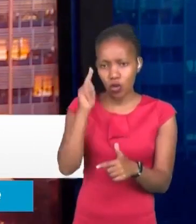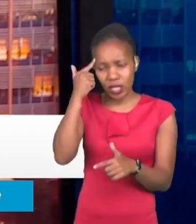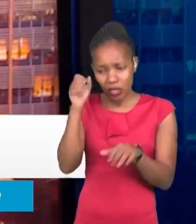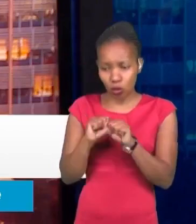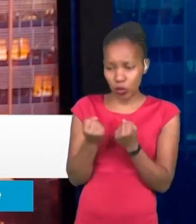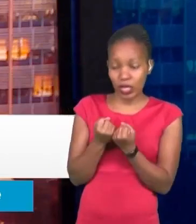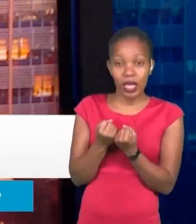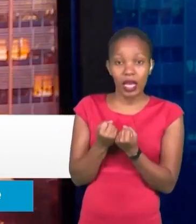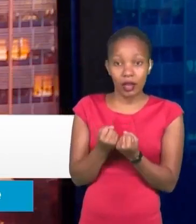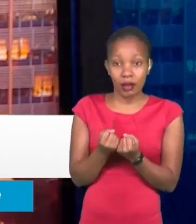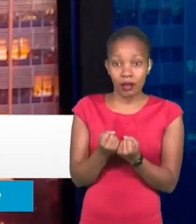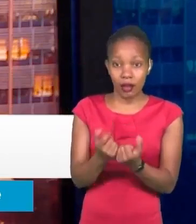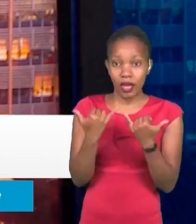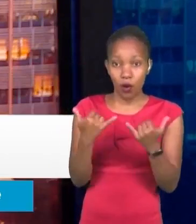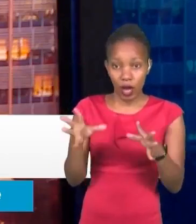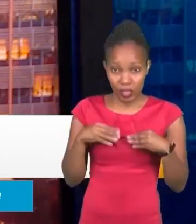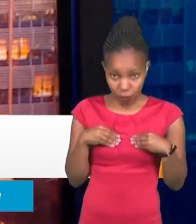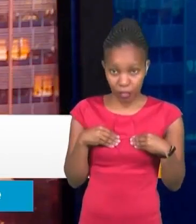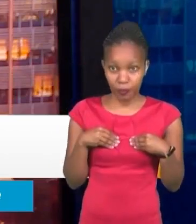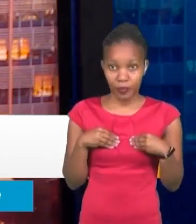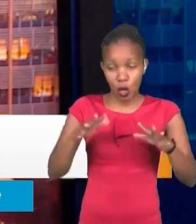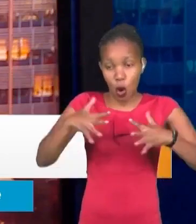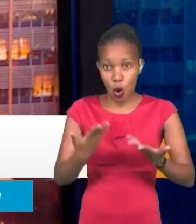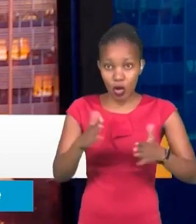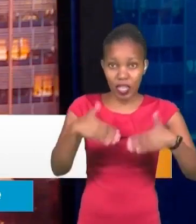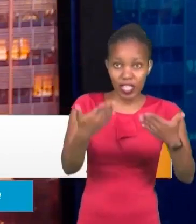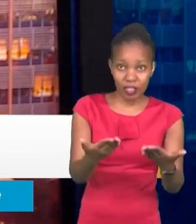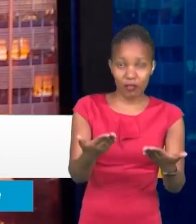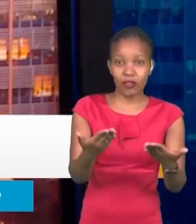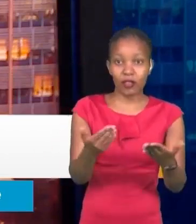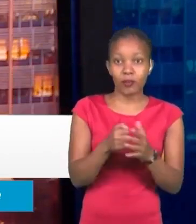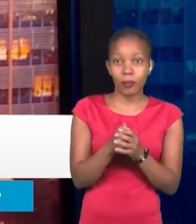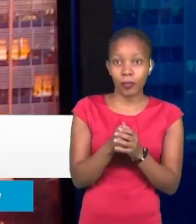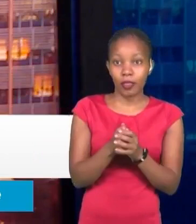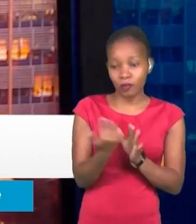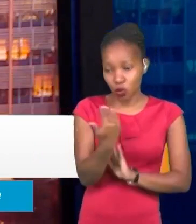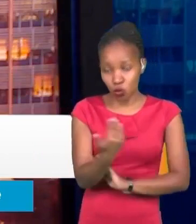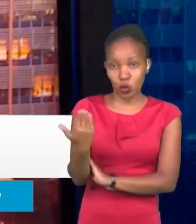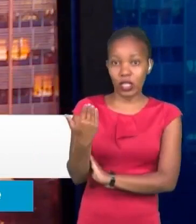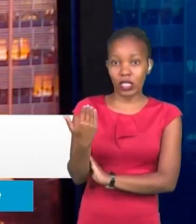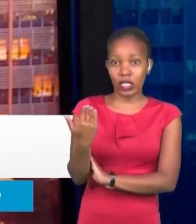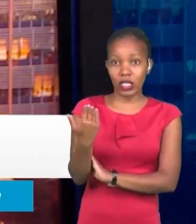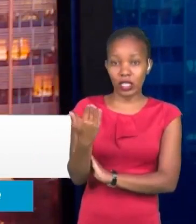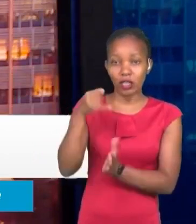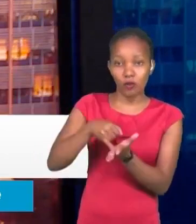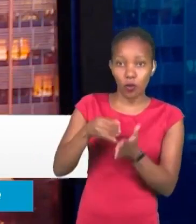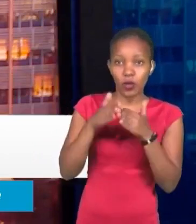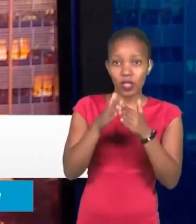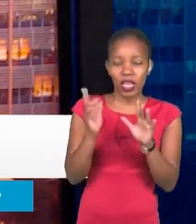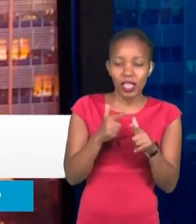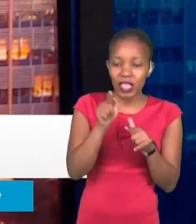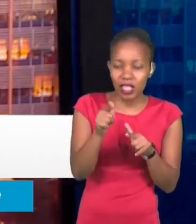society now accepts or gives a carte blanche for minors to engage in sex, because these are minors that still need to be